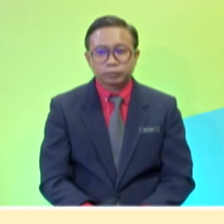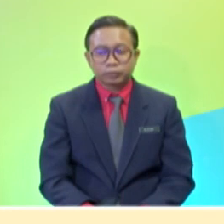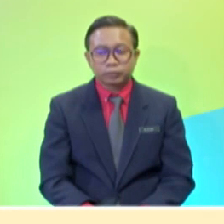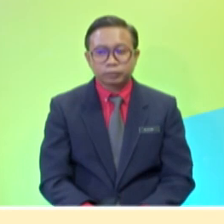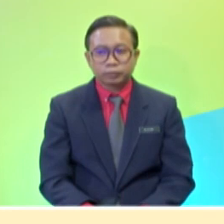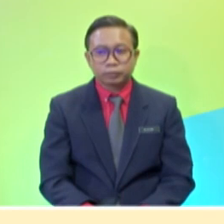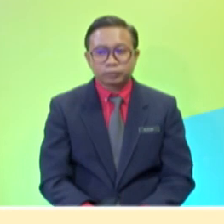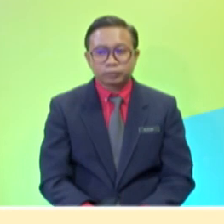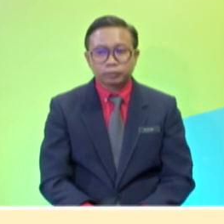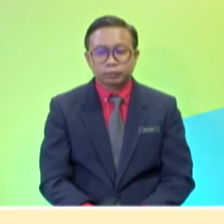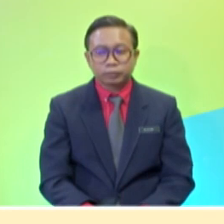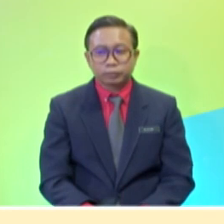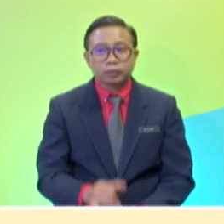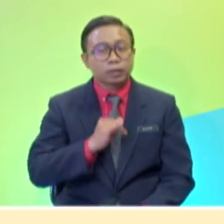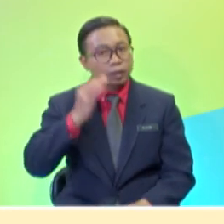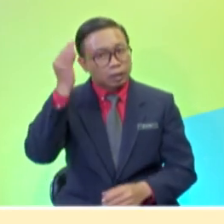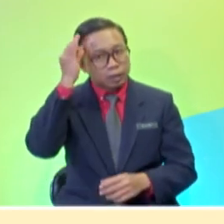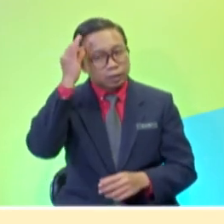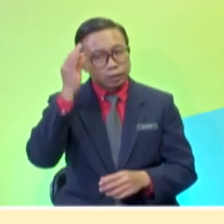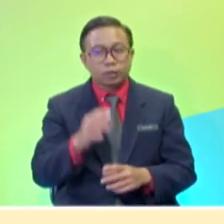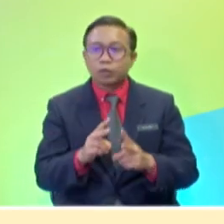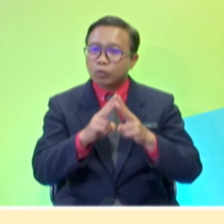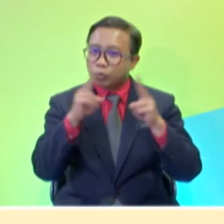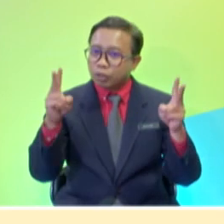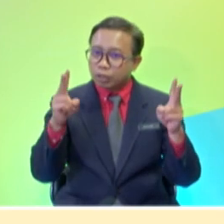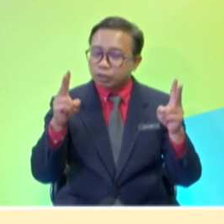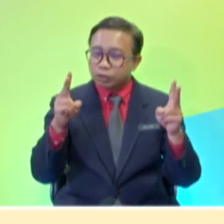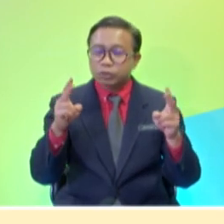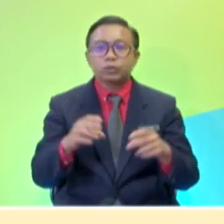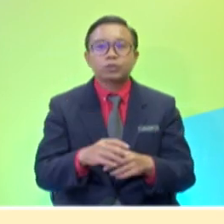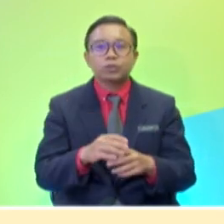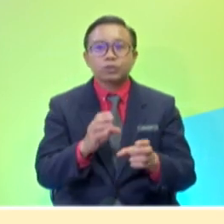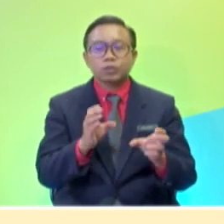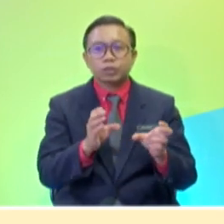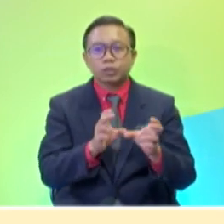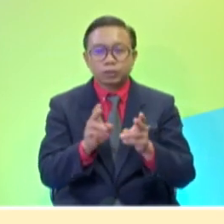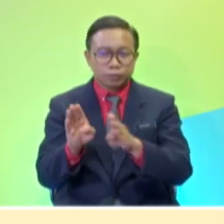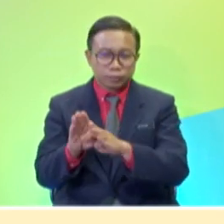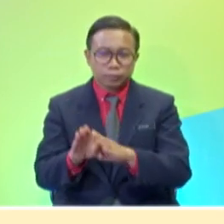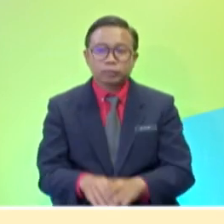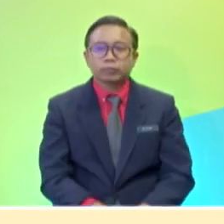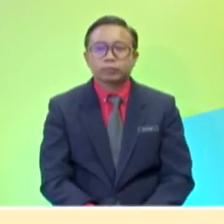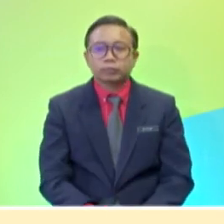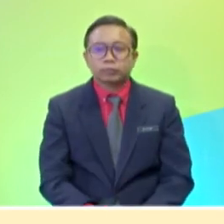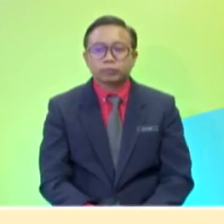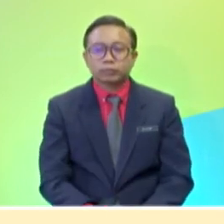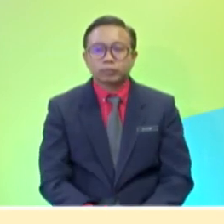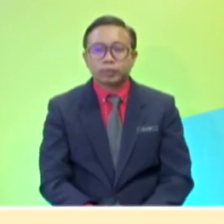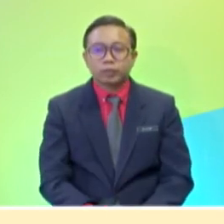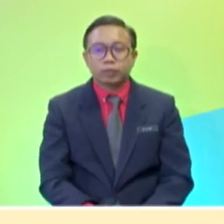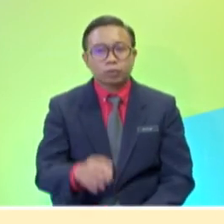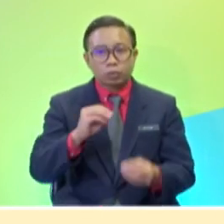Sinlin. I think Berlin is a really amazing city. Yes, wonderful. Very easy. What about sentence